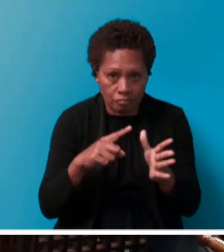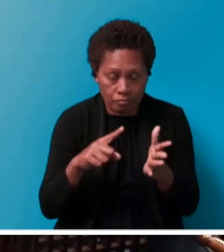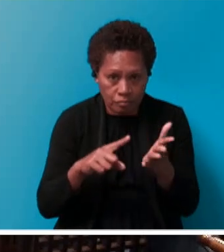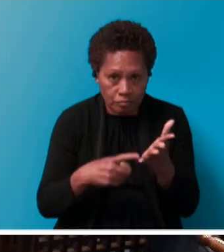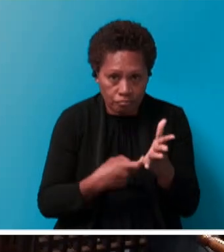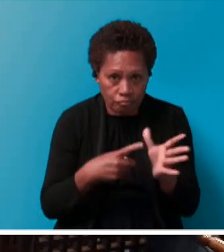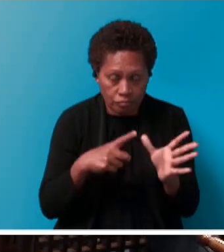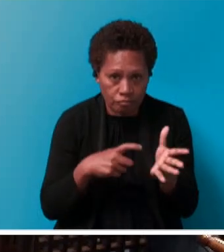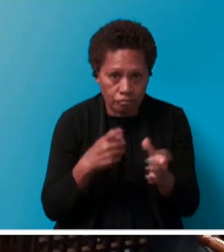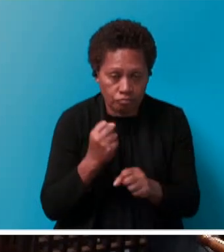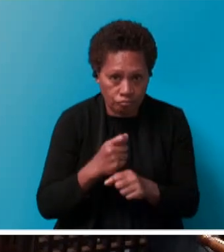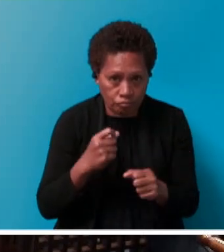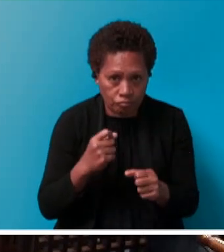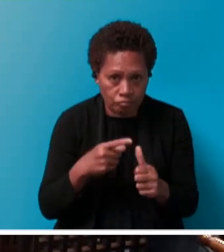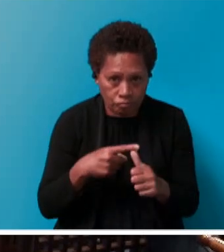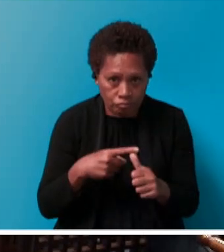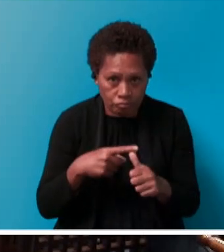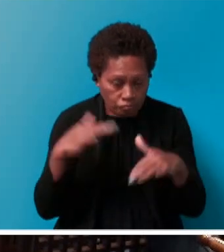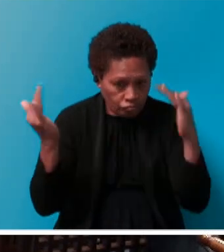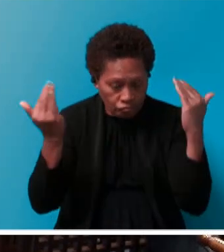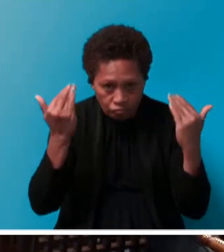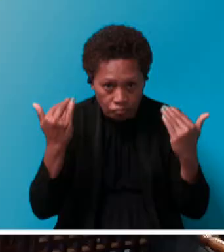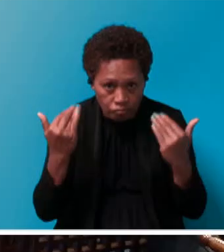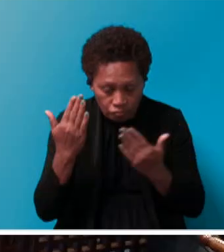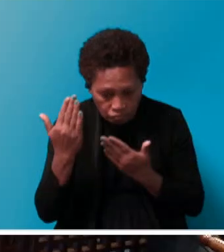Honorable Speaker, Honorable Prime Minister,